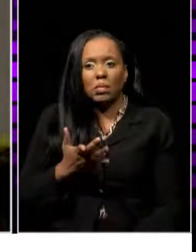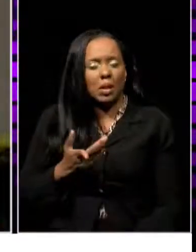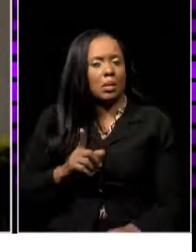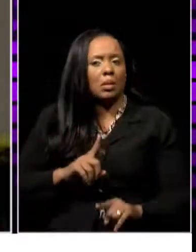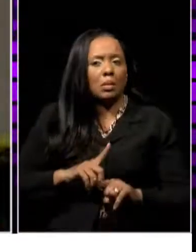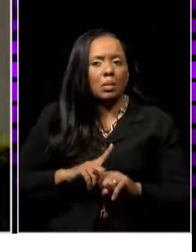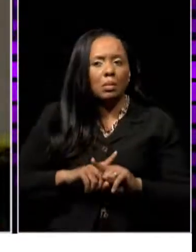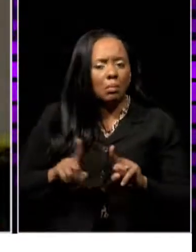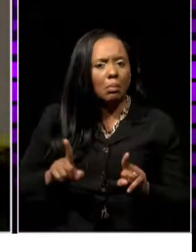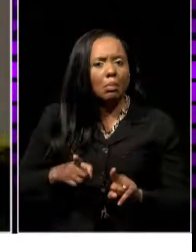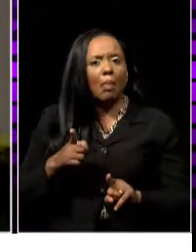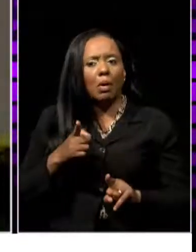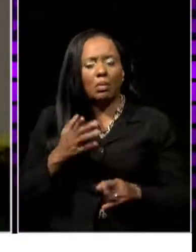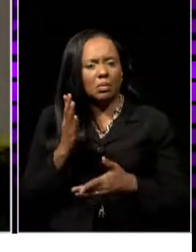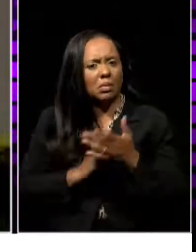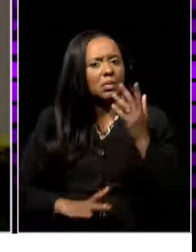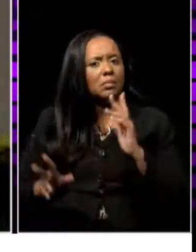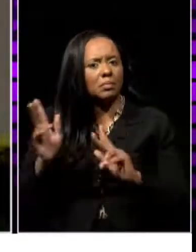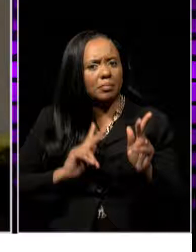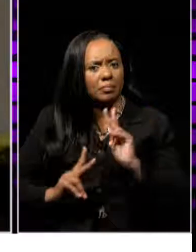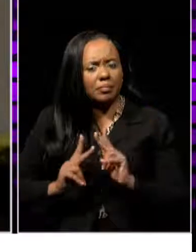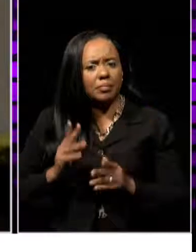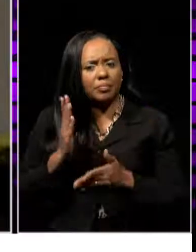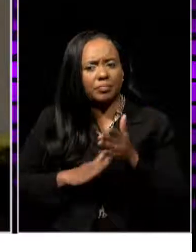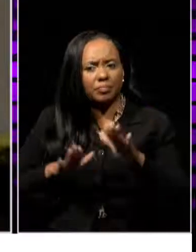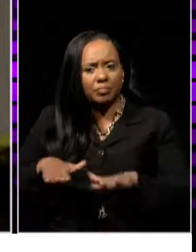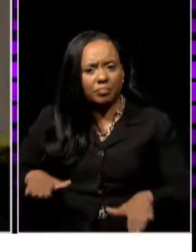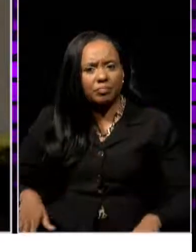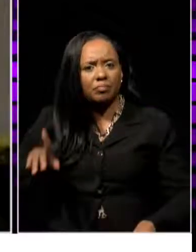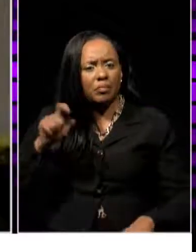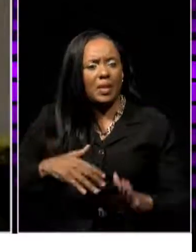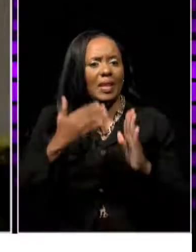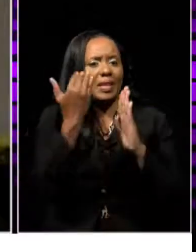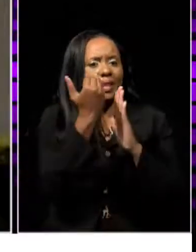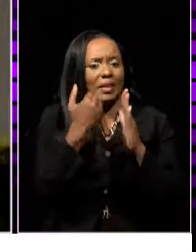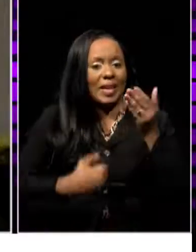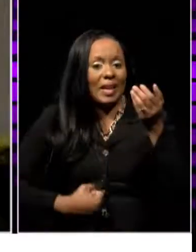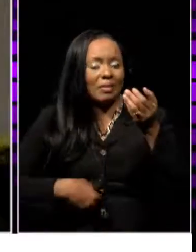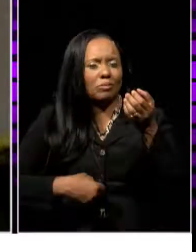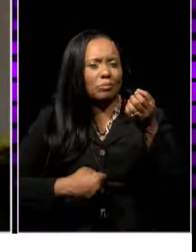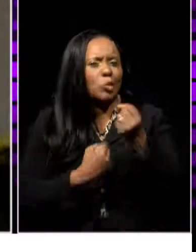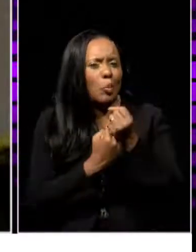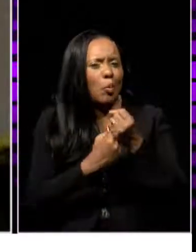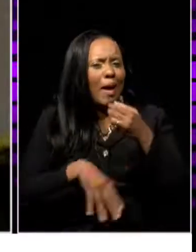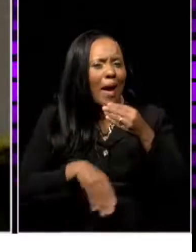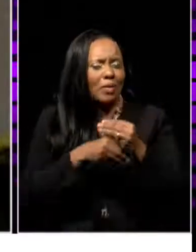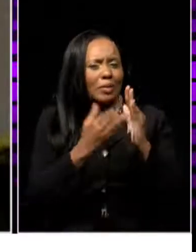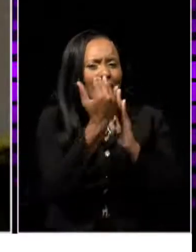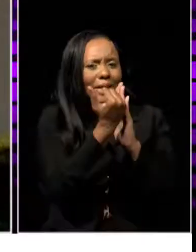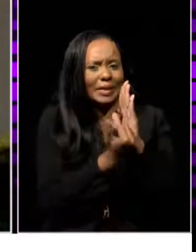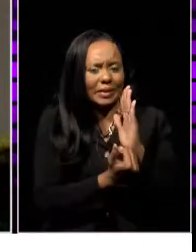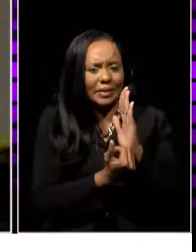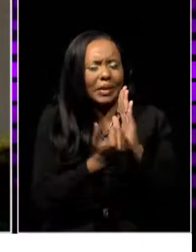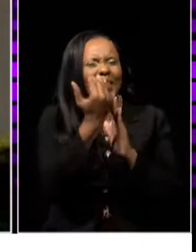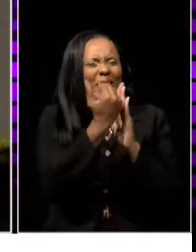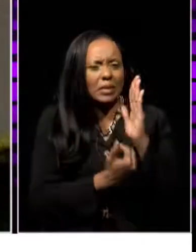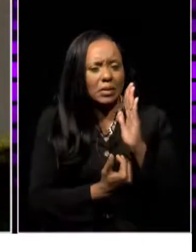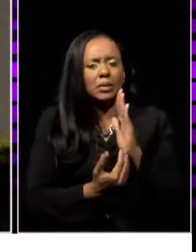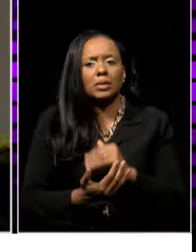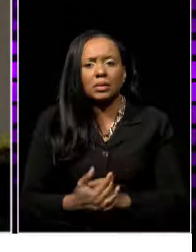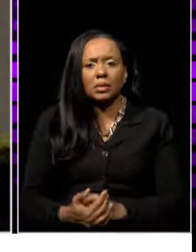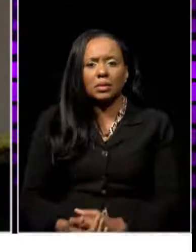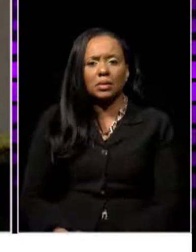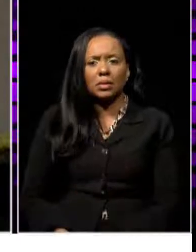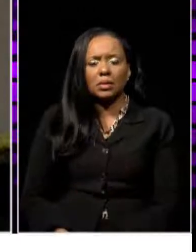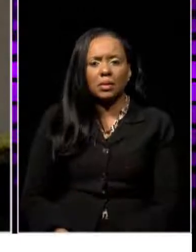it's not necessary. I would say that um, be as a parent, I would advise parents to